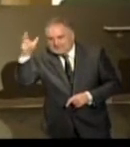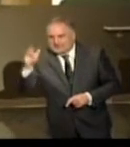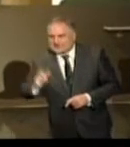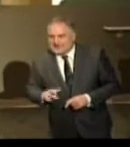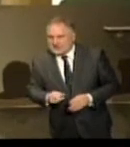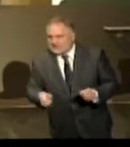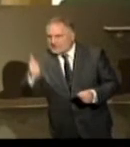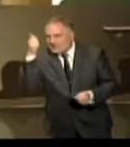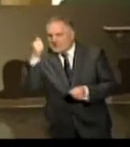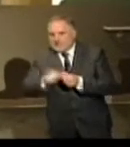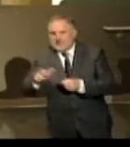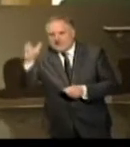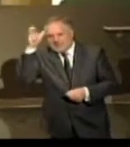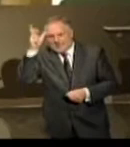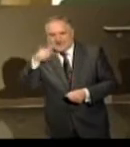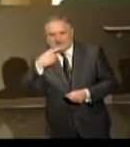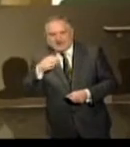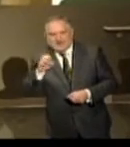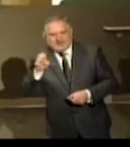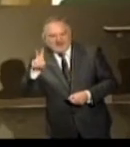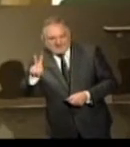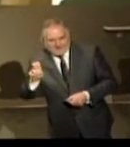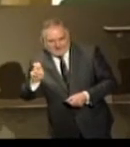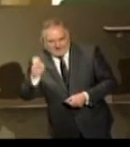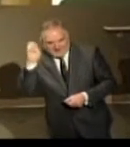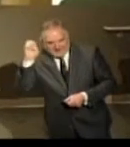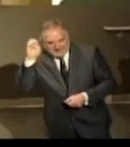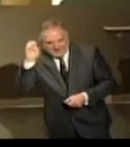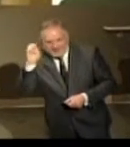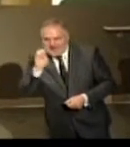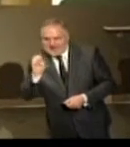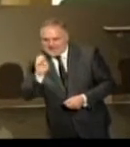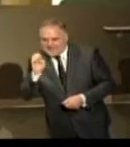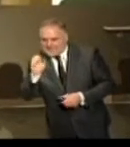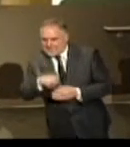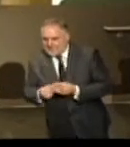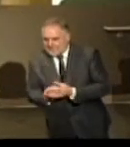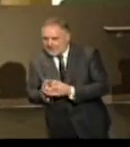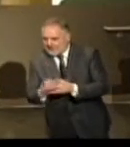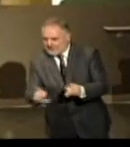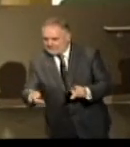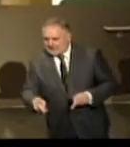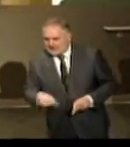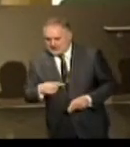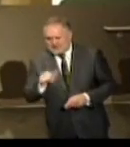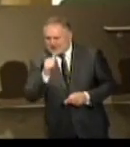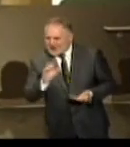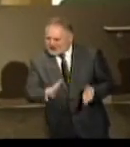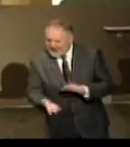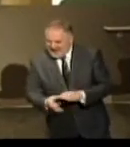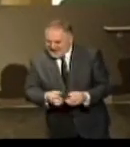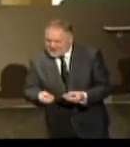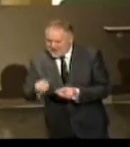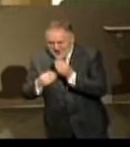If you remember that Satan said to Eve in the Garden of Eden, he said, you'll not die if you eat of that